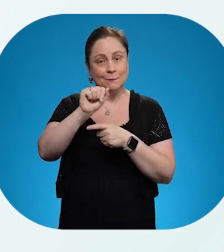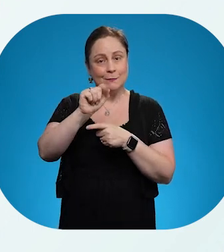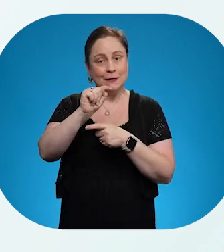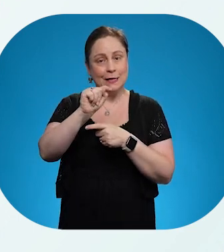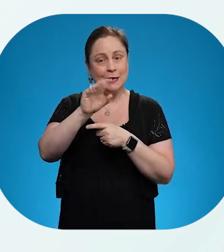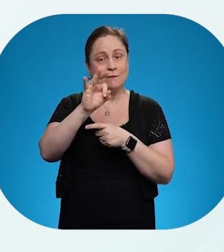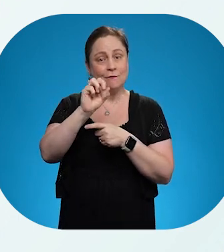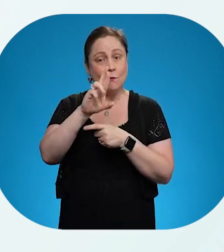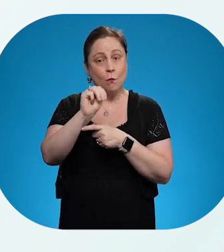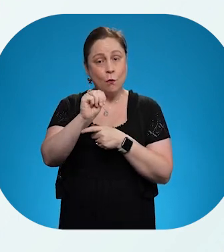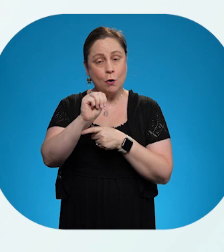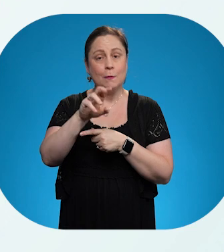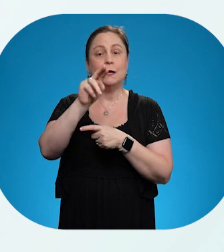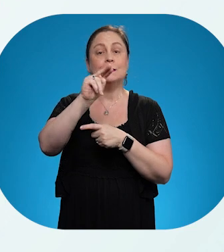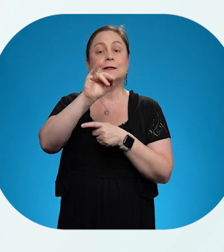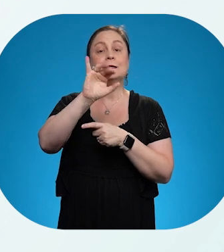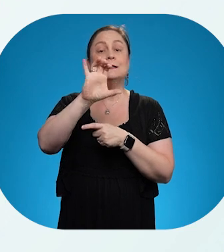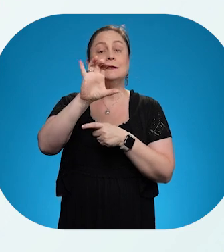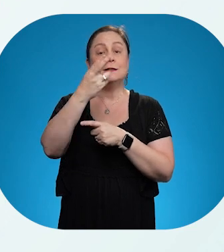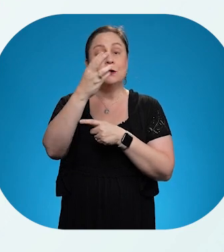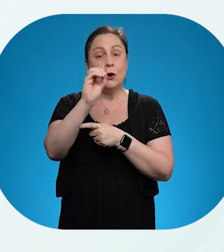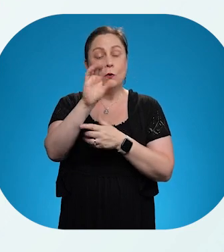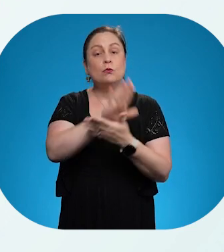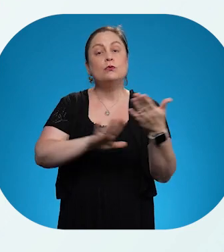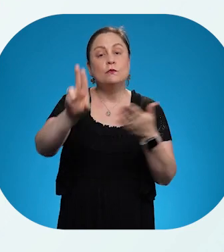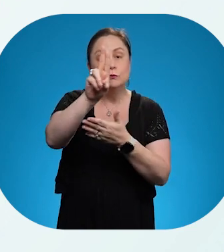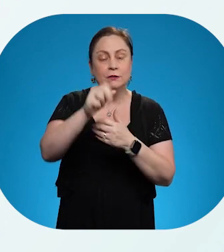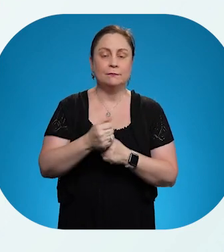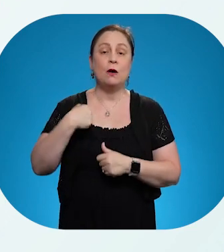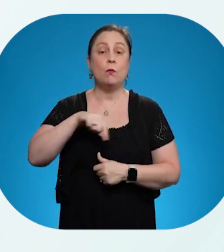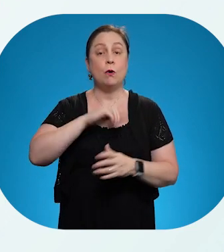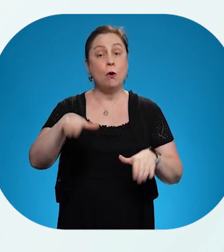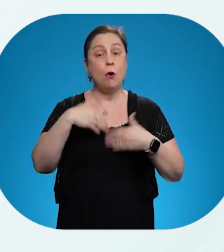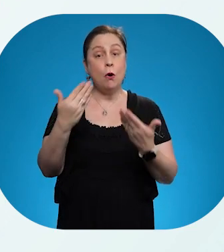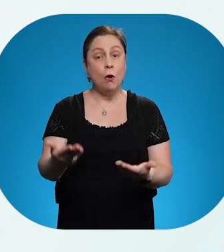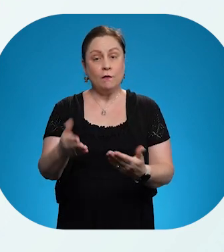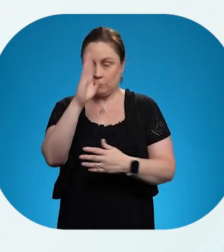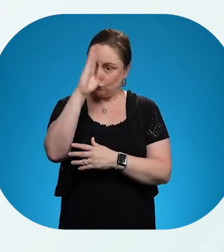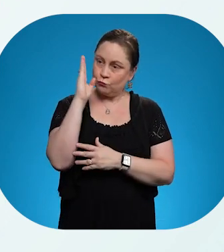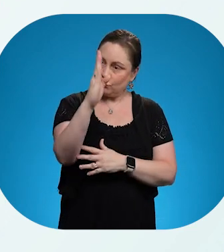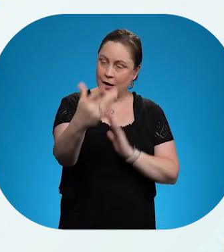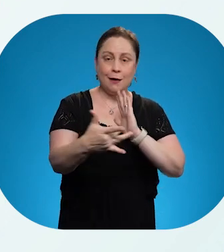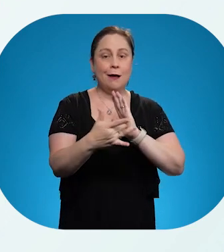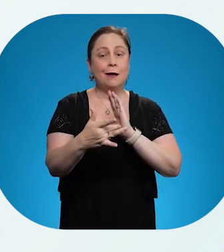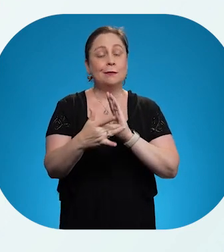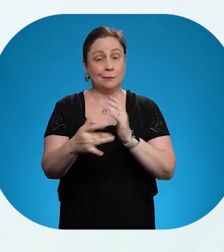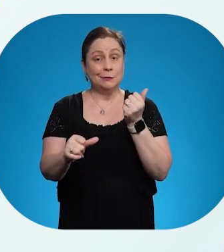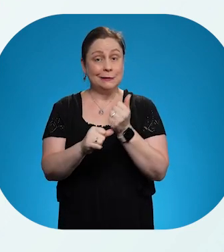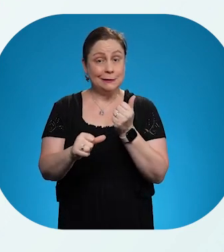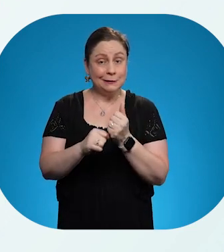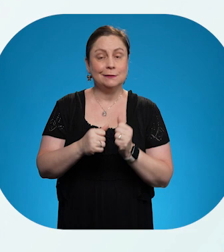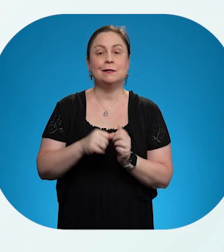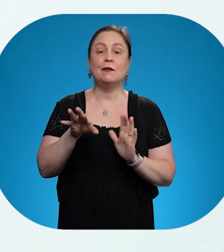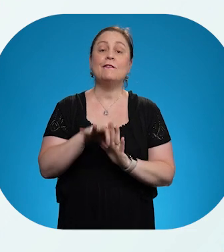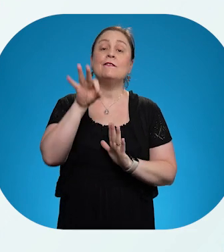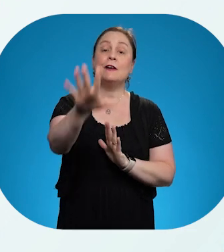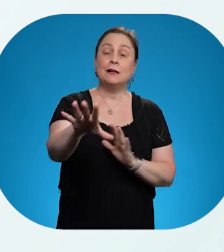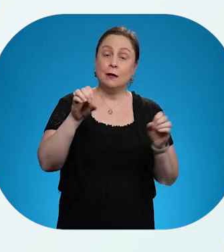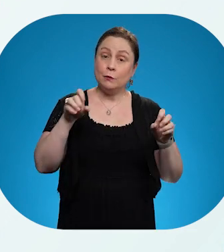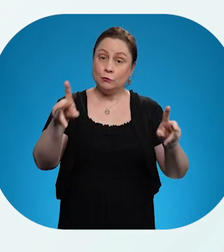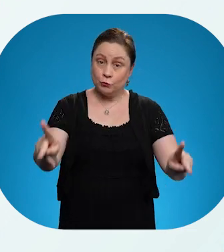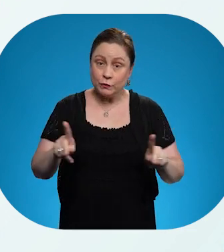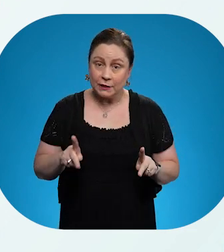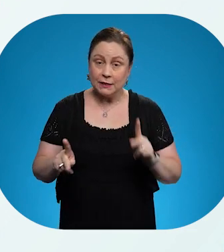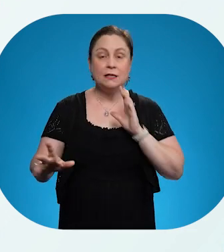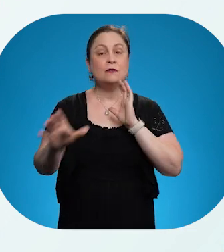platform called NACHO University. We offer direct technical assistance, grant funding opportunities, and